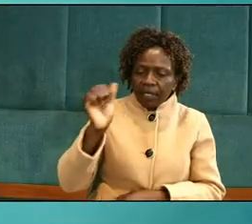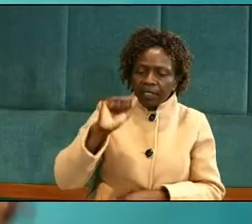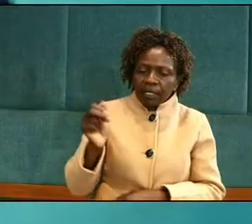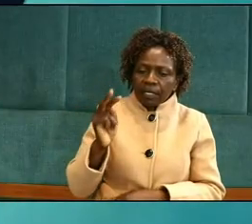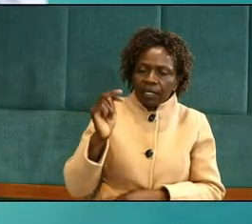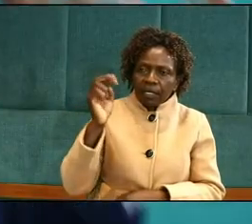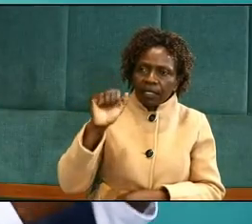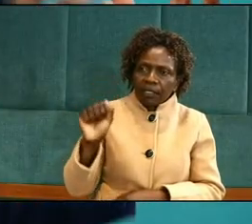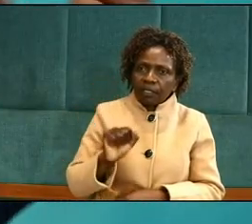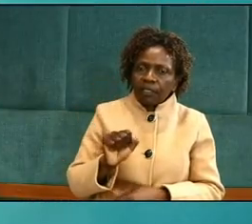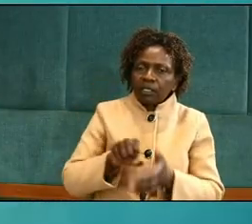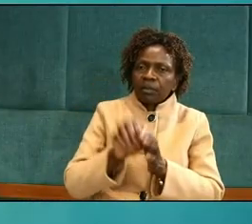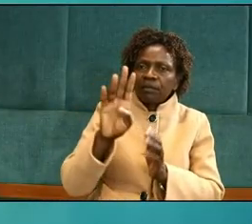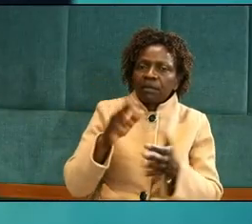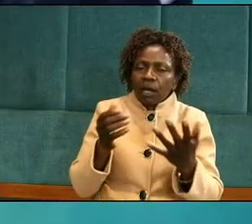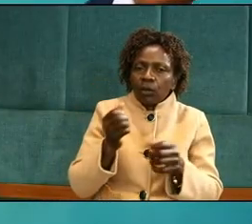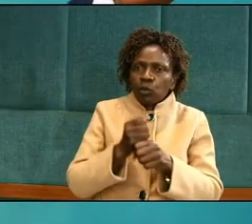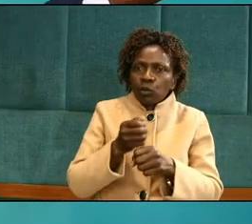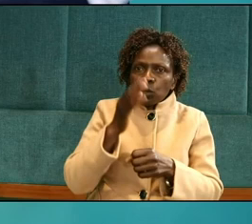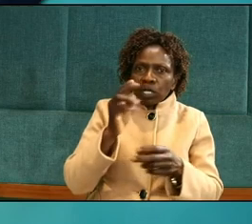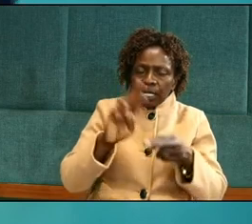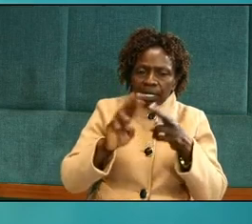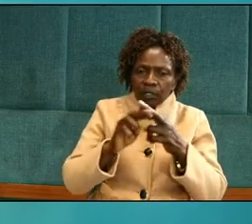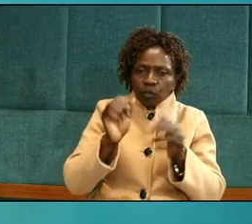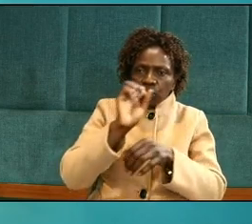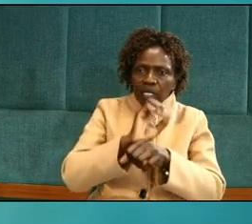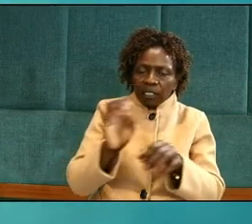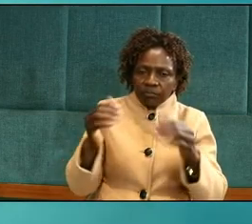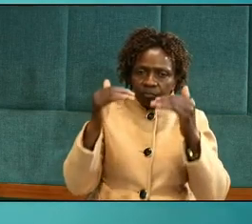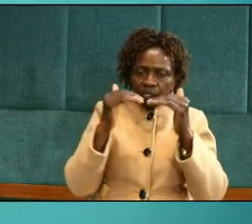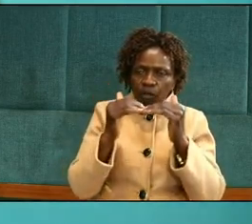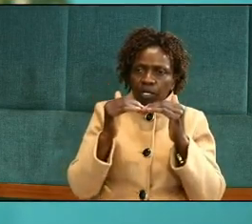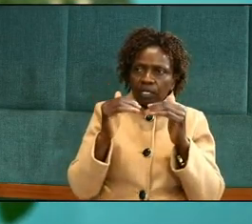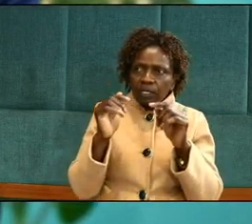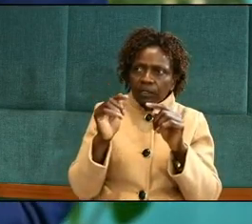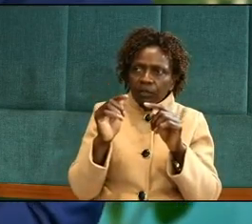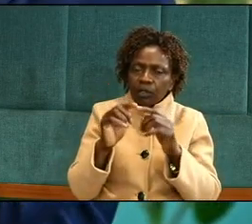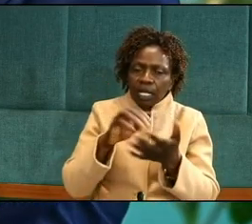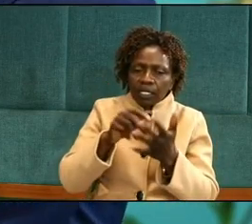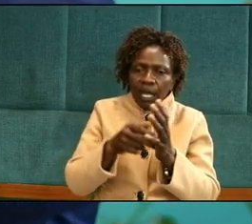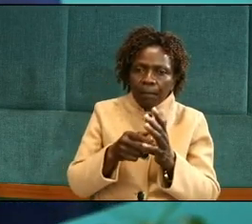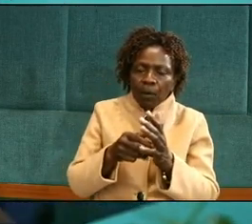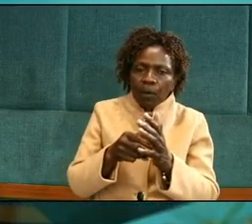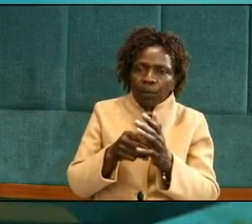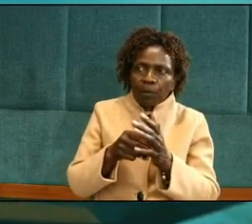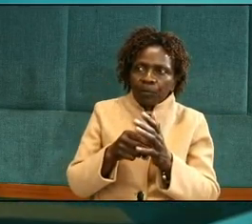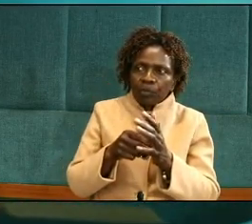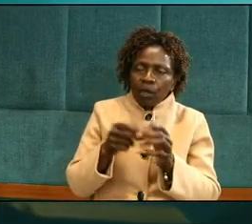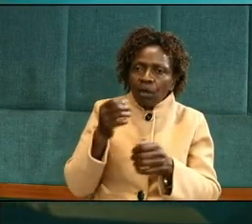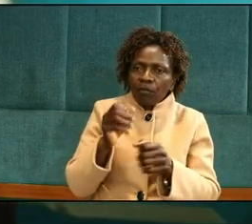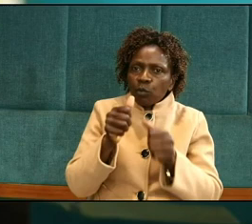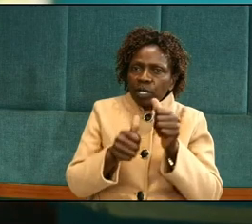God relate to the church? And equally, is the example and the template